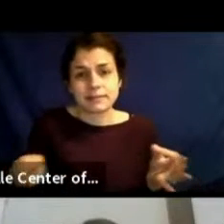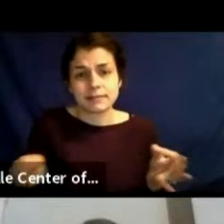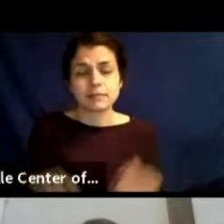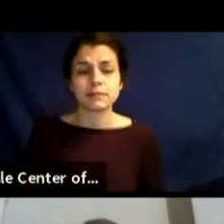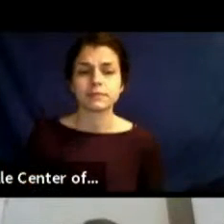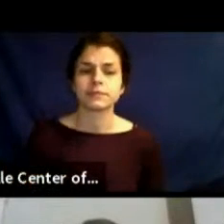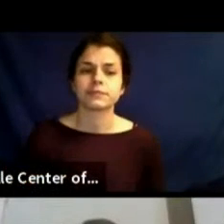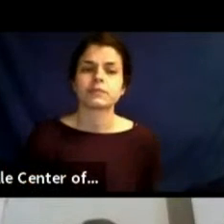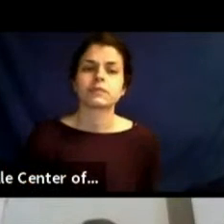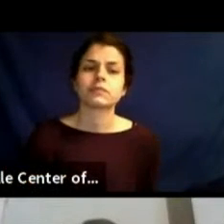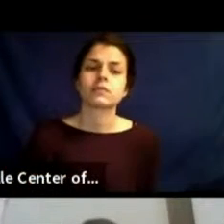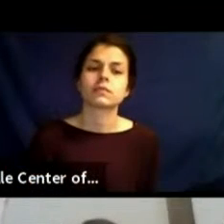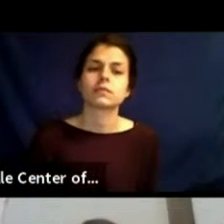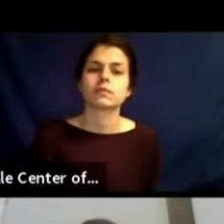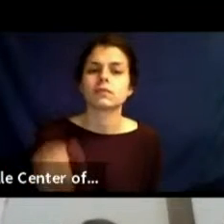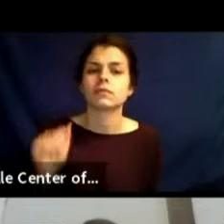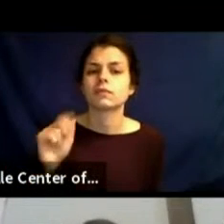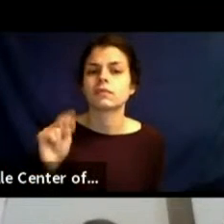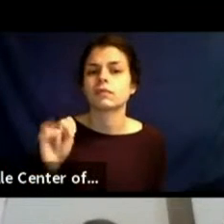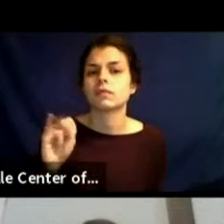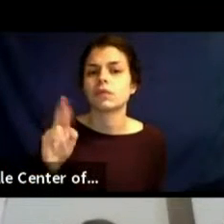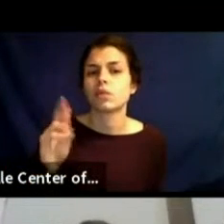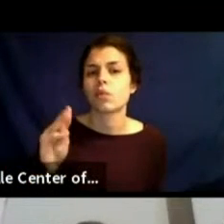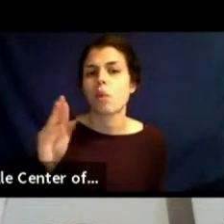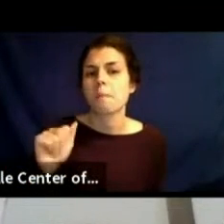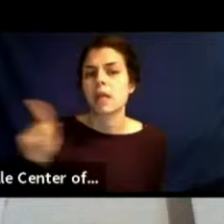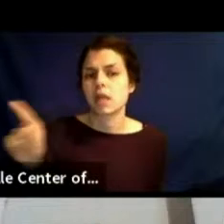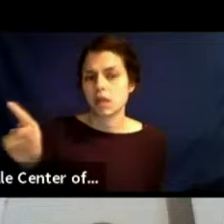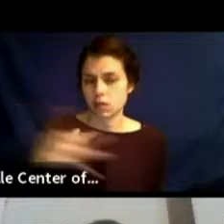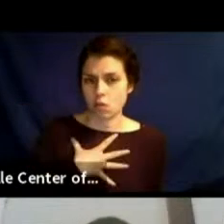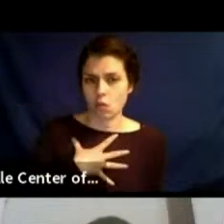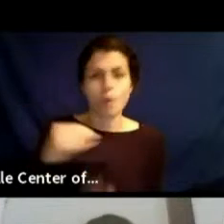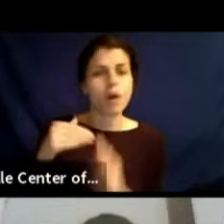Yes, that White House report not only recommends